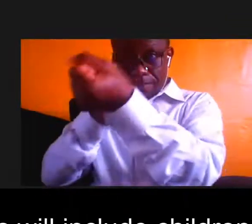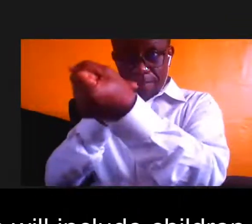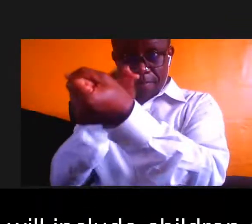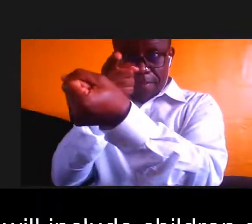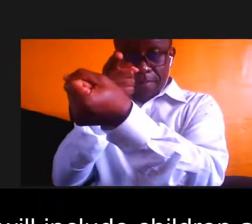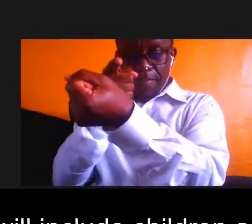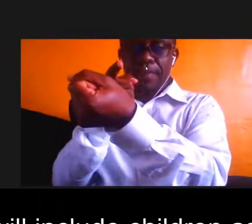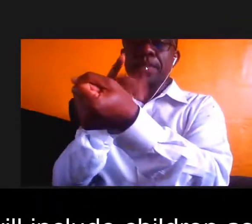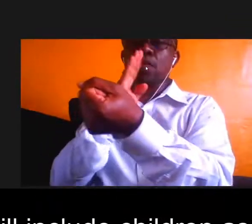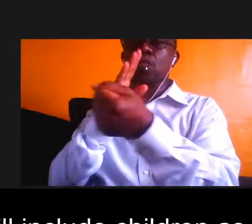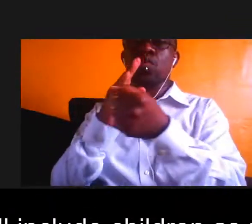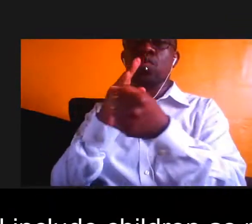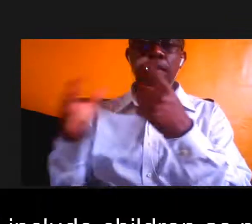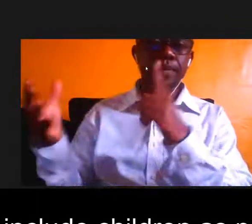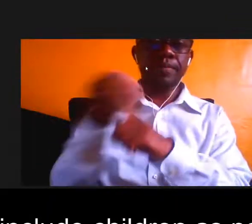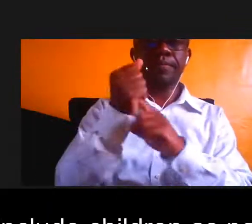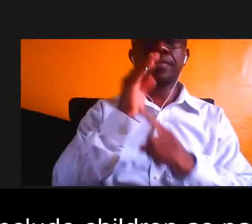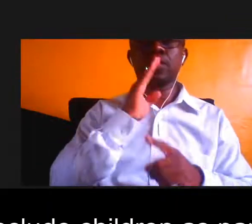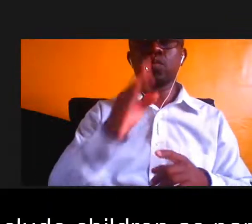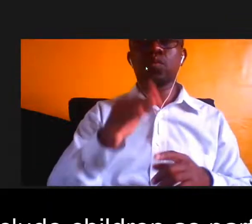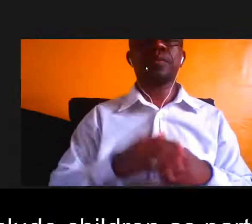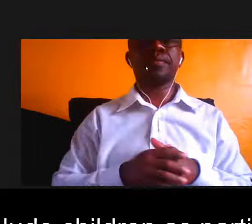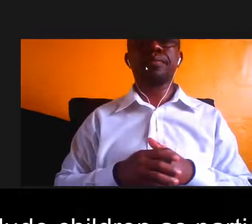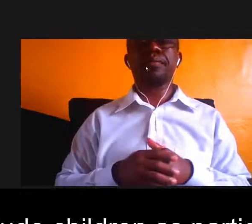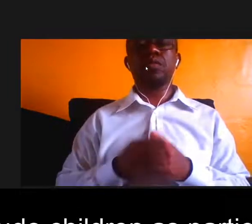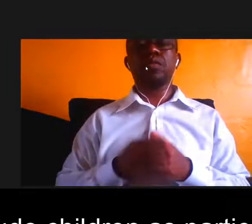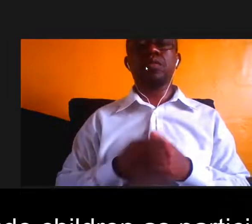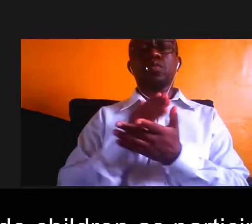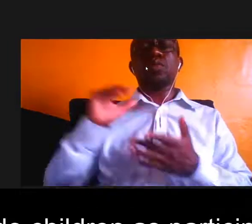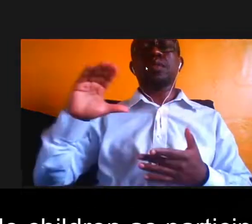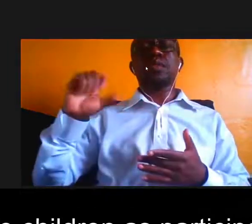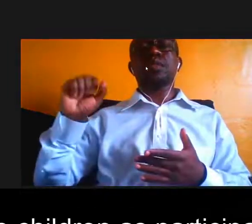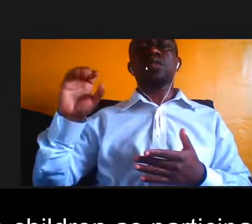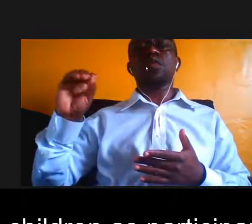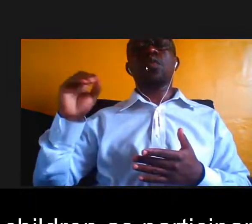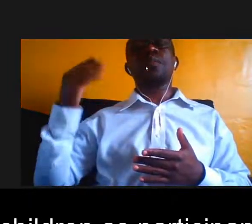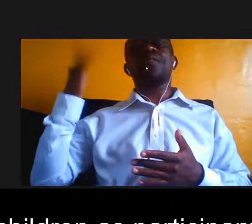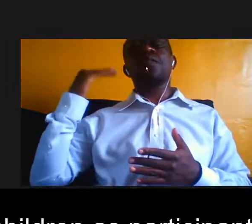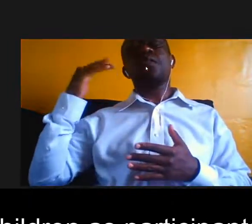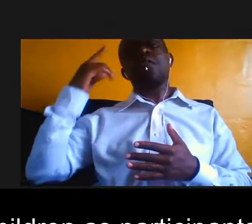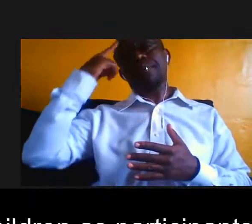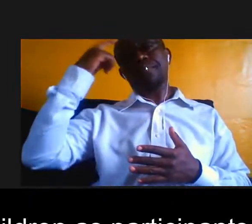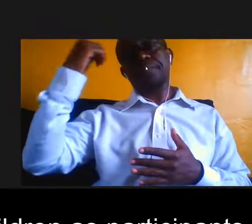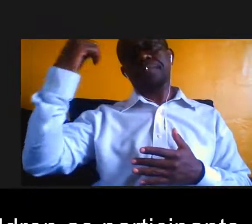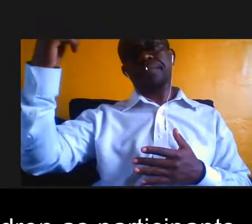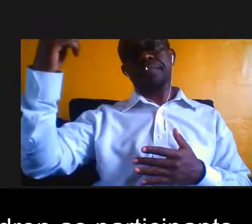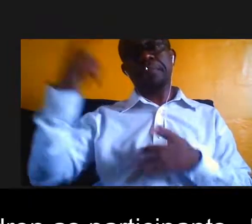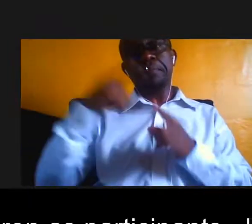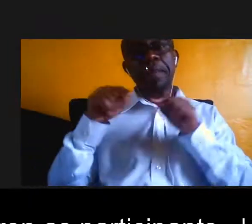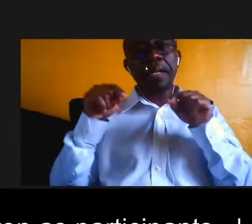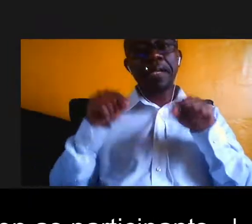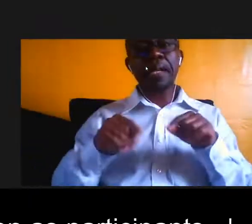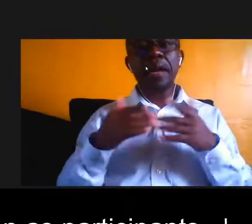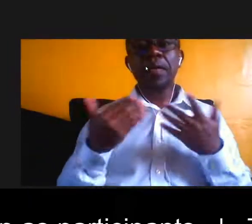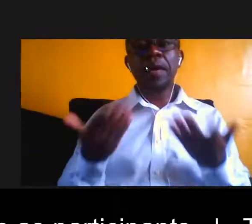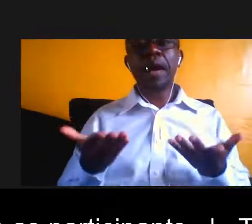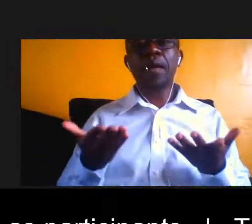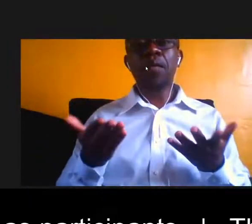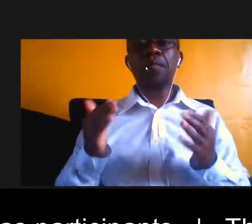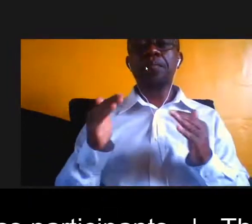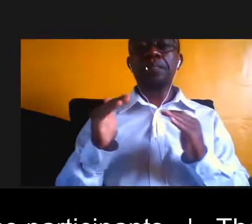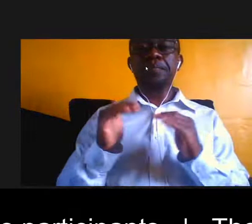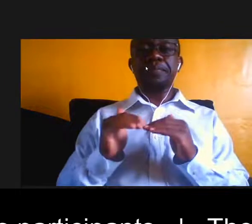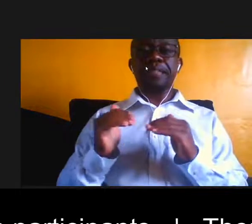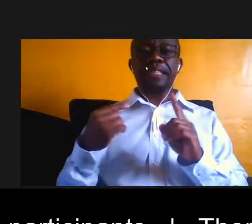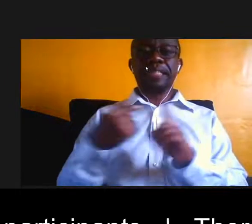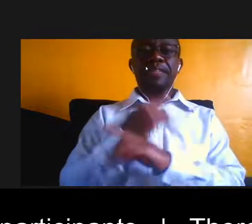was a dream once, and it has taken off. And now we are at another level. 10 years down the road, we're now in